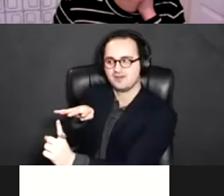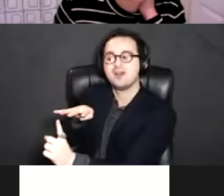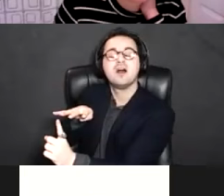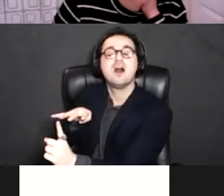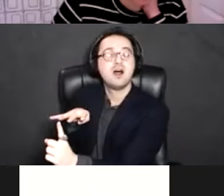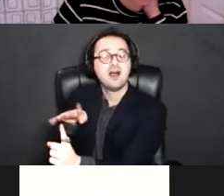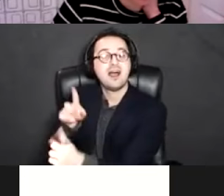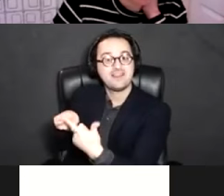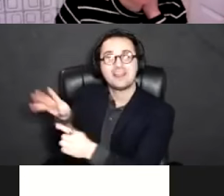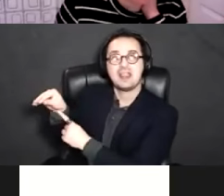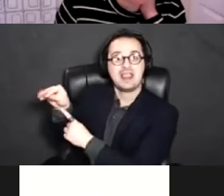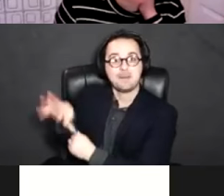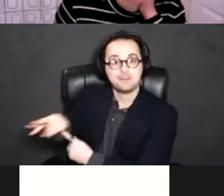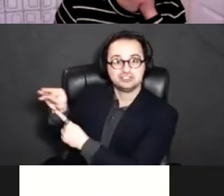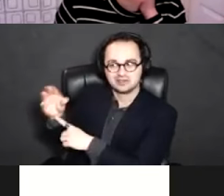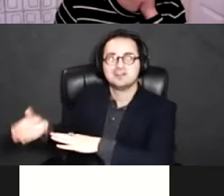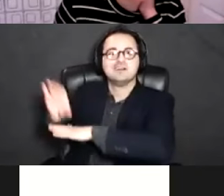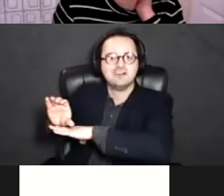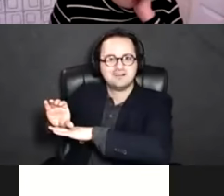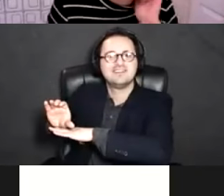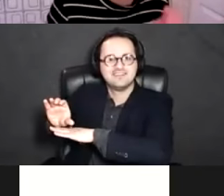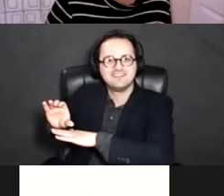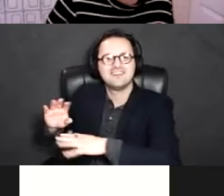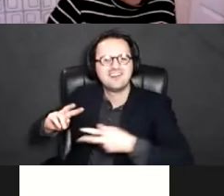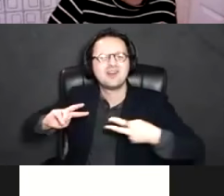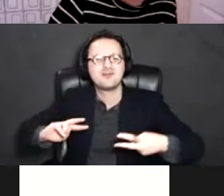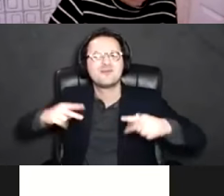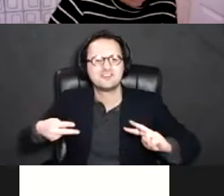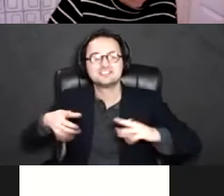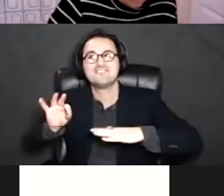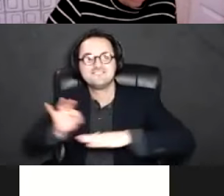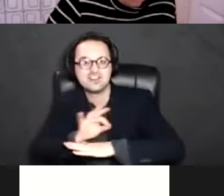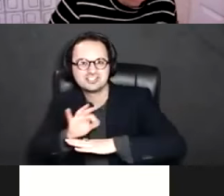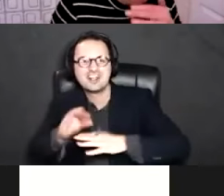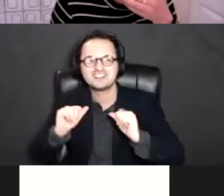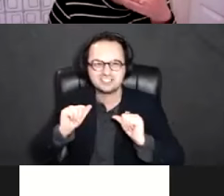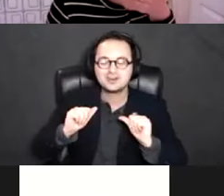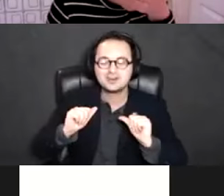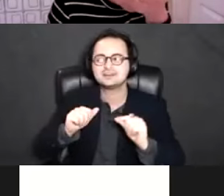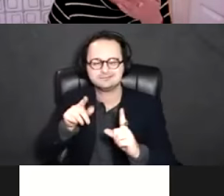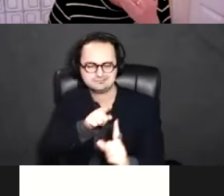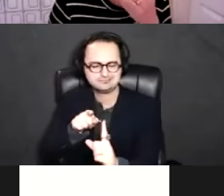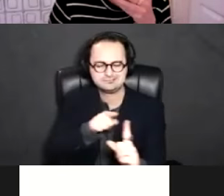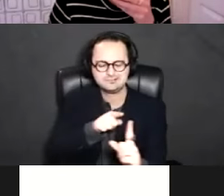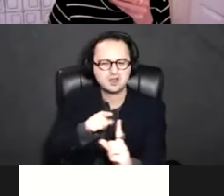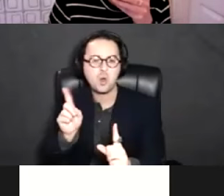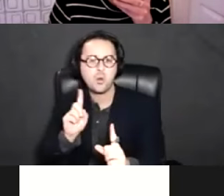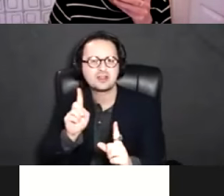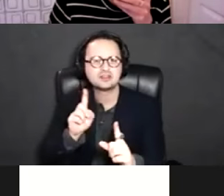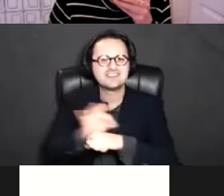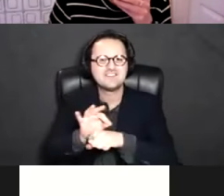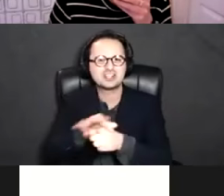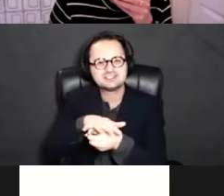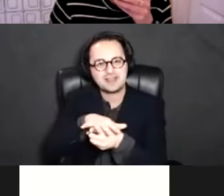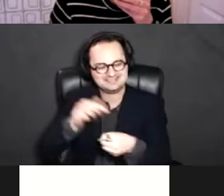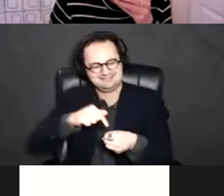and whole brain approaches, and you kind of do the reverse kind of functionality and trying to locate the functions based on the tracts or brain regions, then